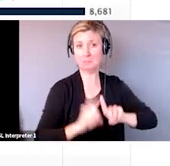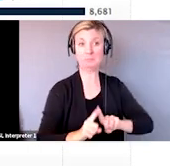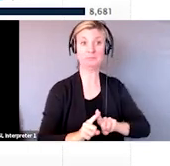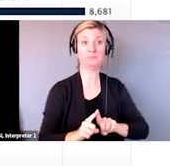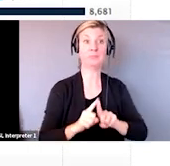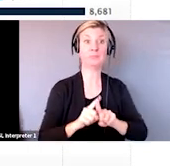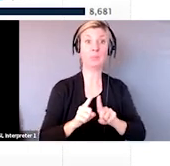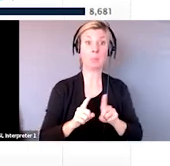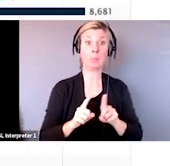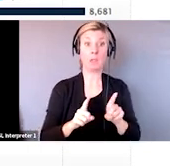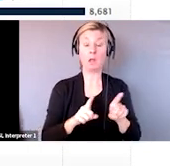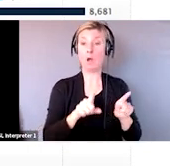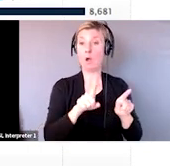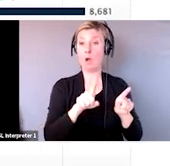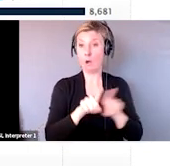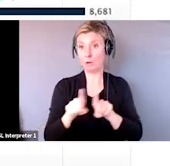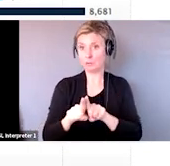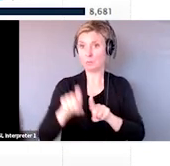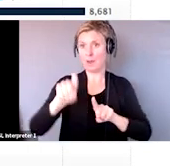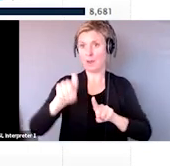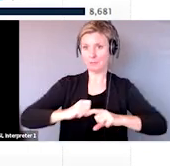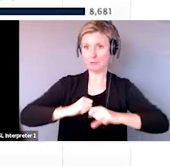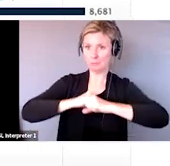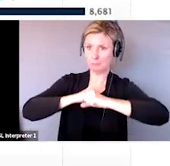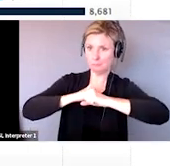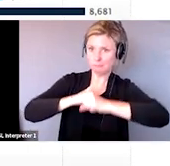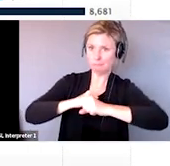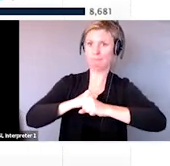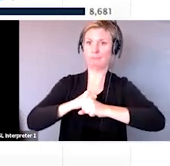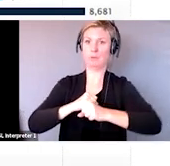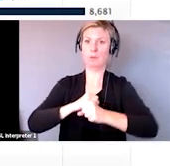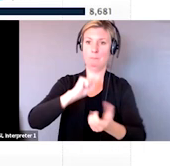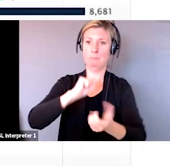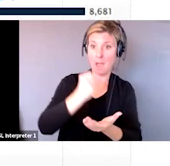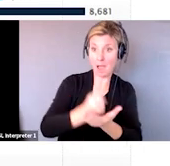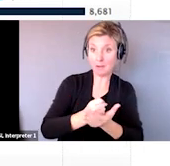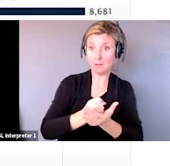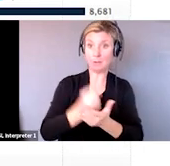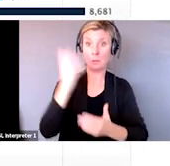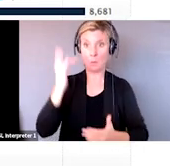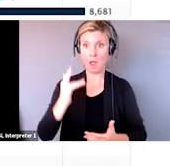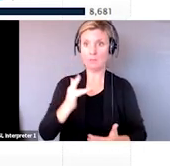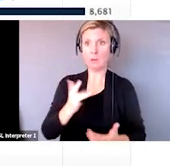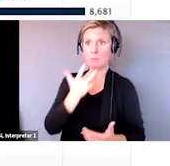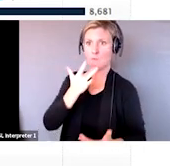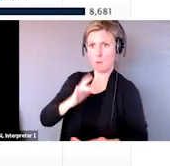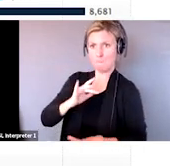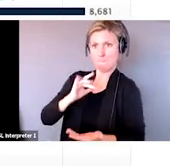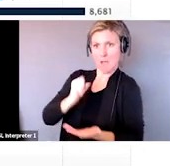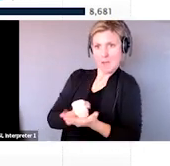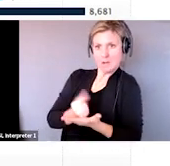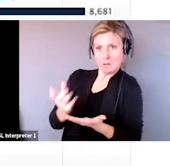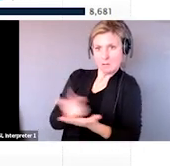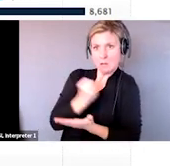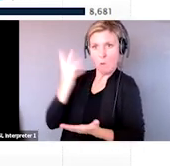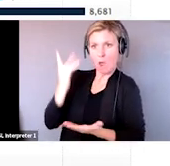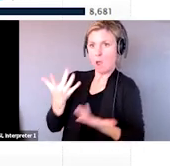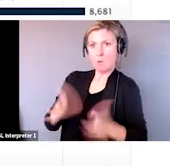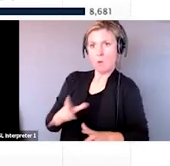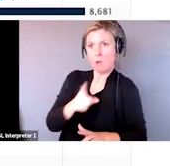happening in these electronics and telecom fields. So people patent things in order to prevent others from patenting those